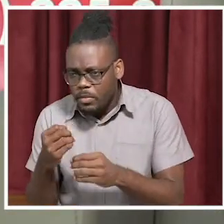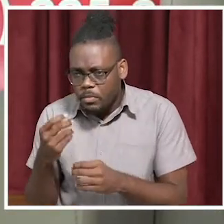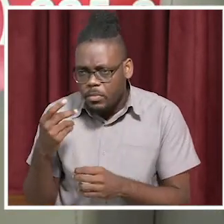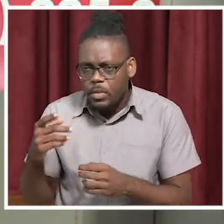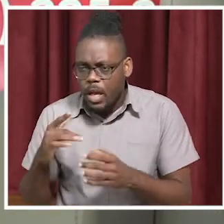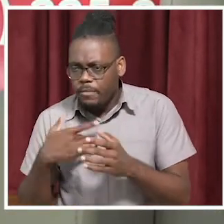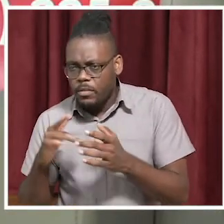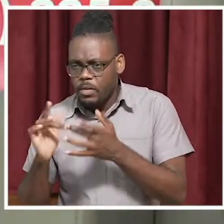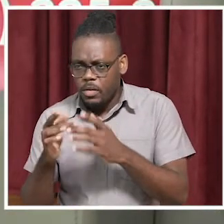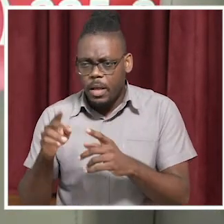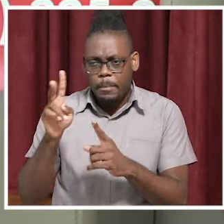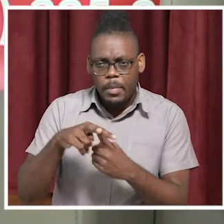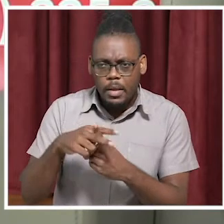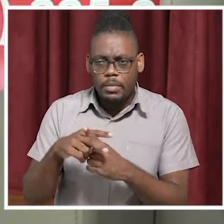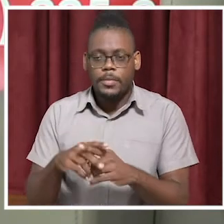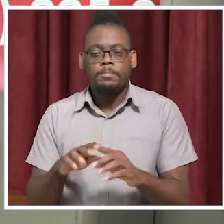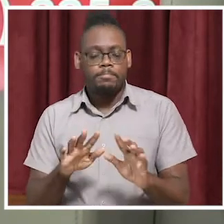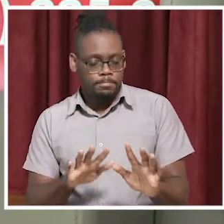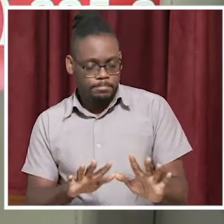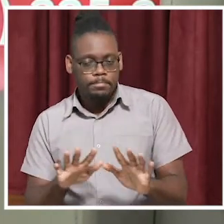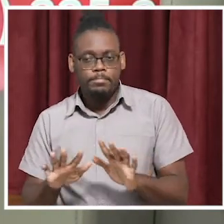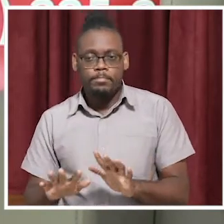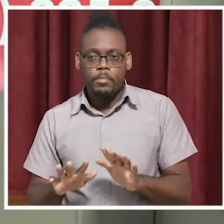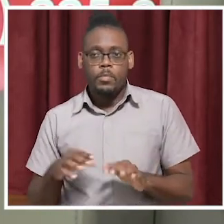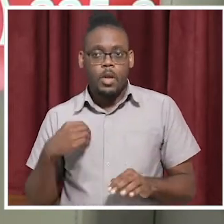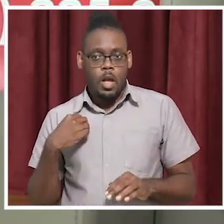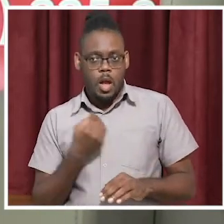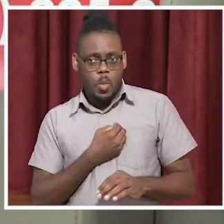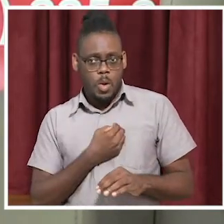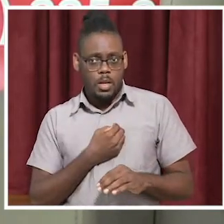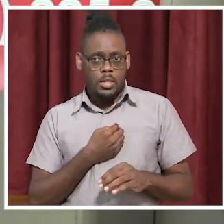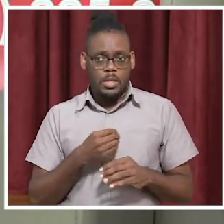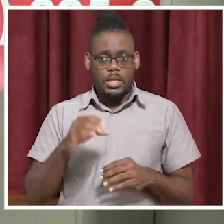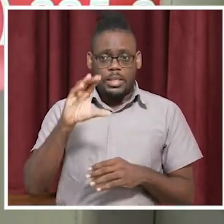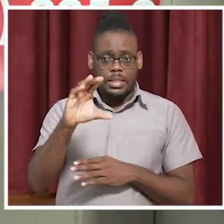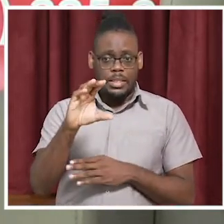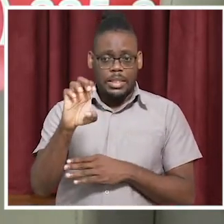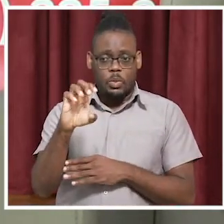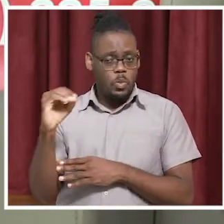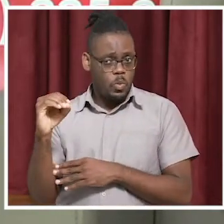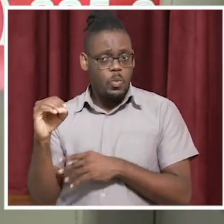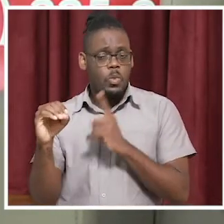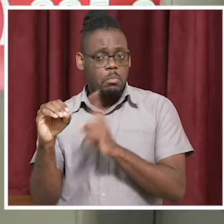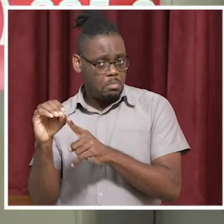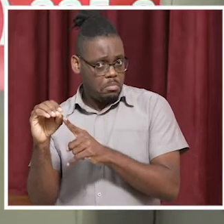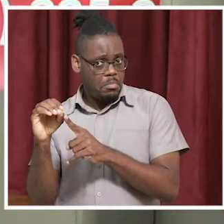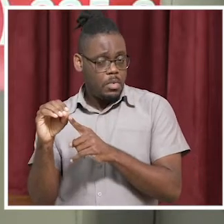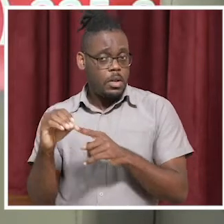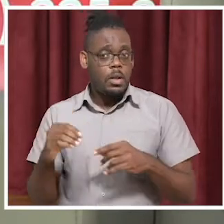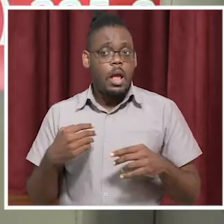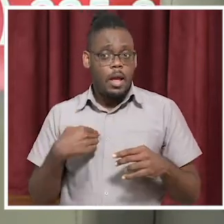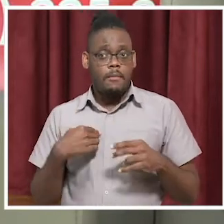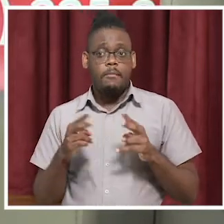that point, our CEO, Mr. Elroy Julian, mm-hmm. he is very much efficient in terms of